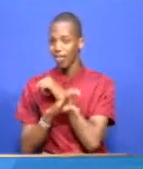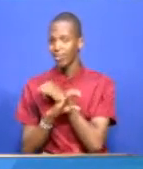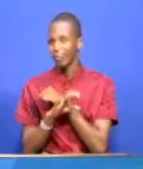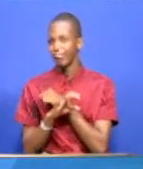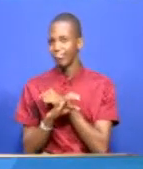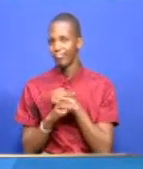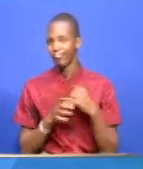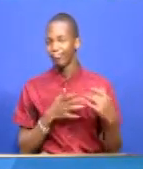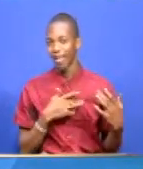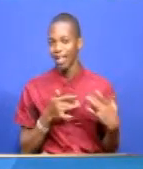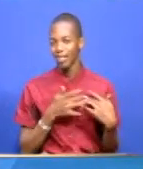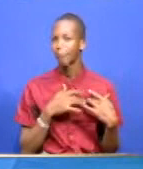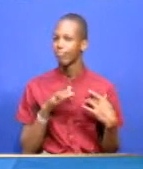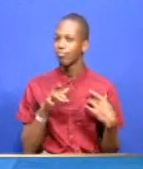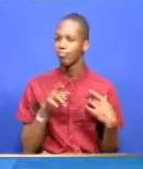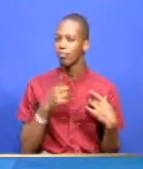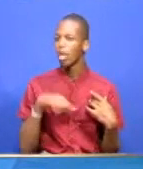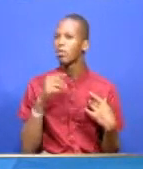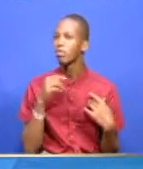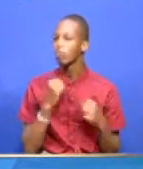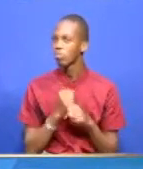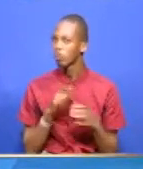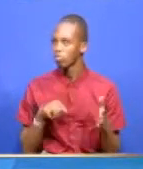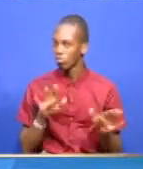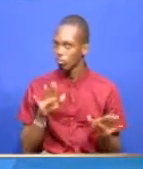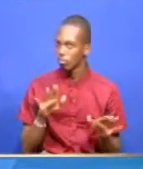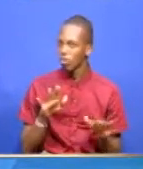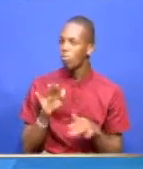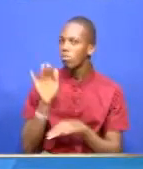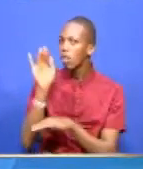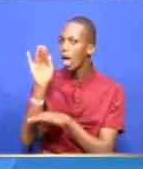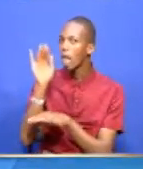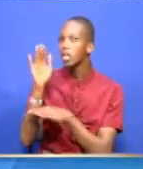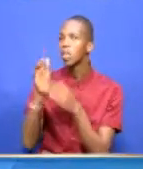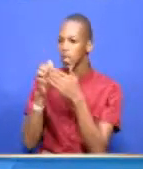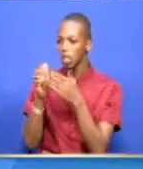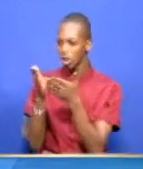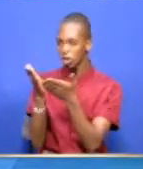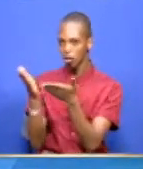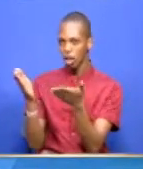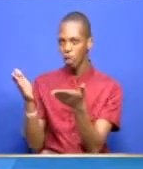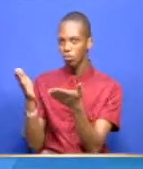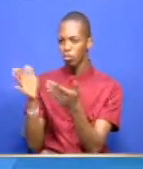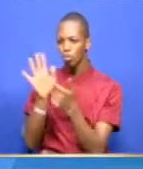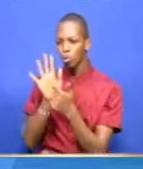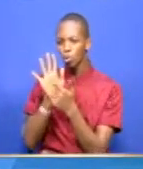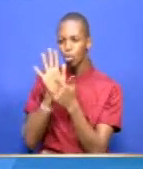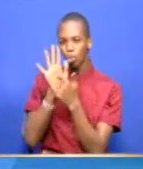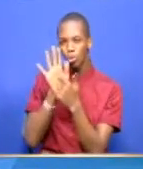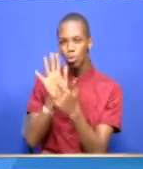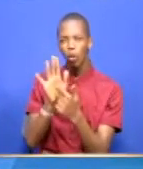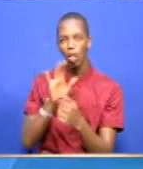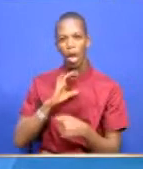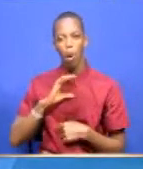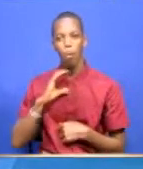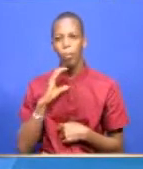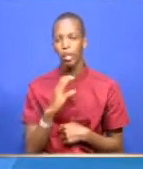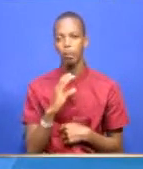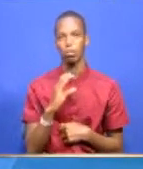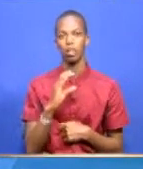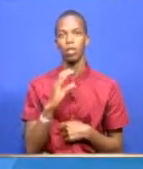call upon our political leaders to demonstrate their leadership by committing themselves to the service of the